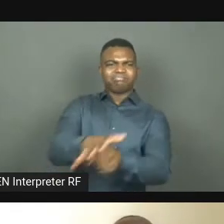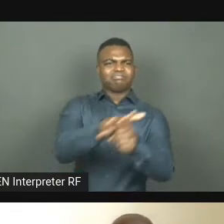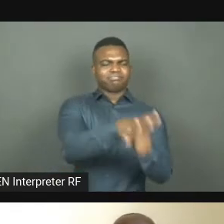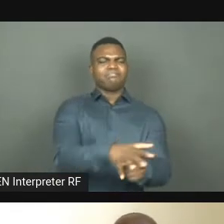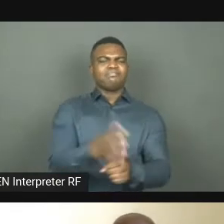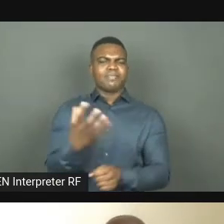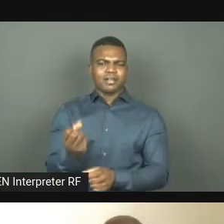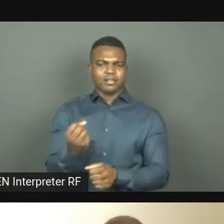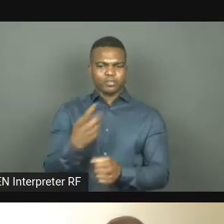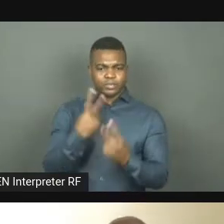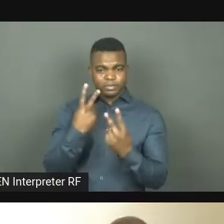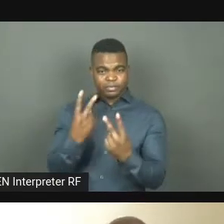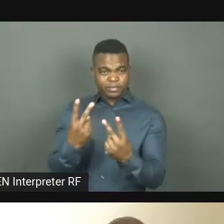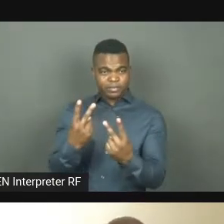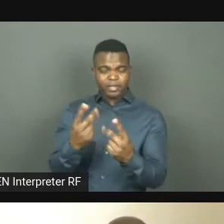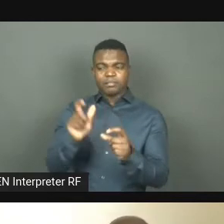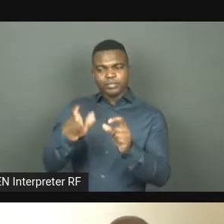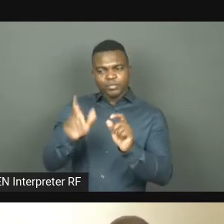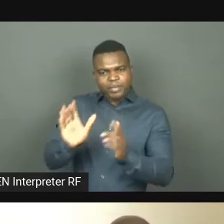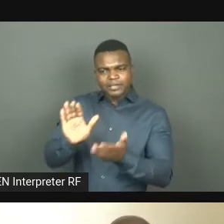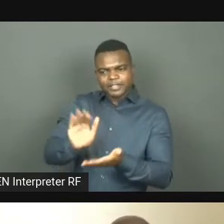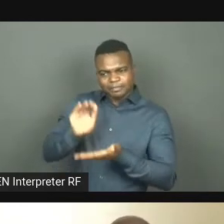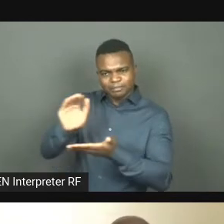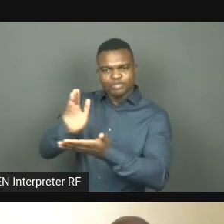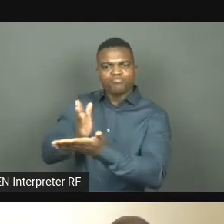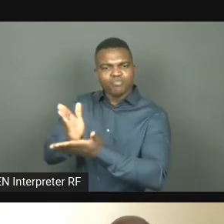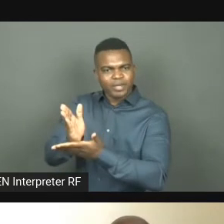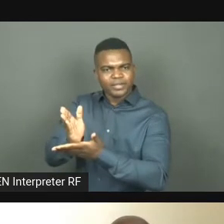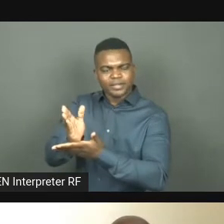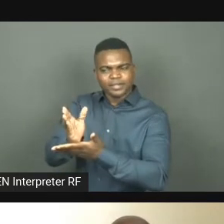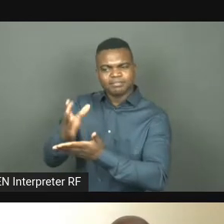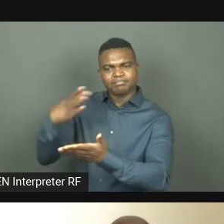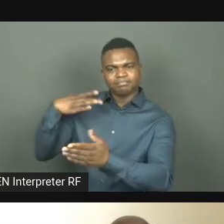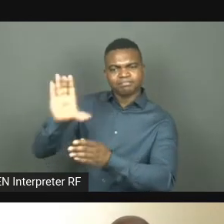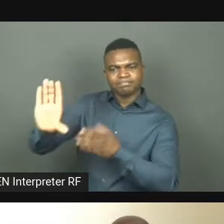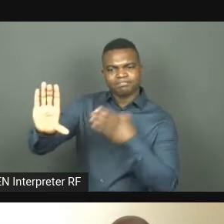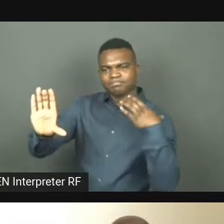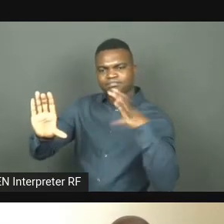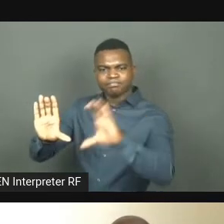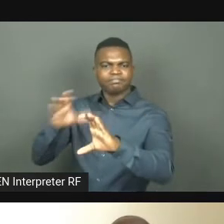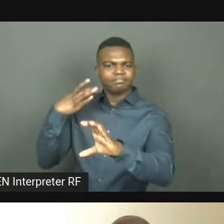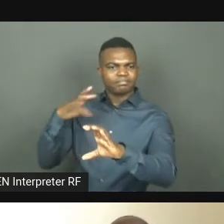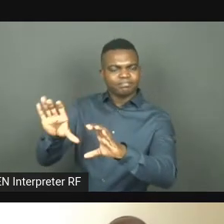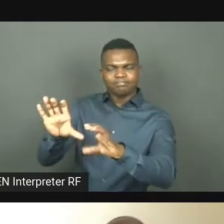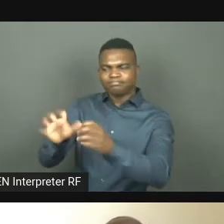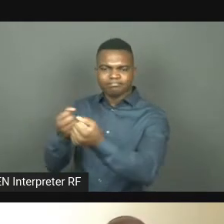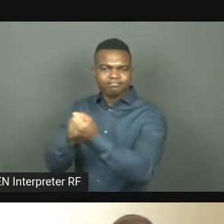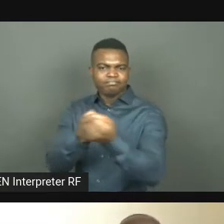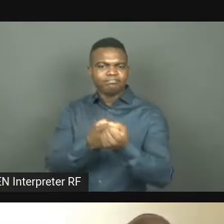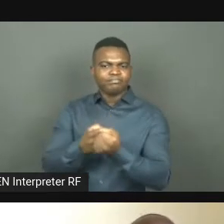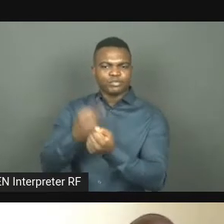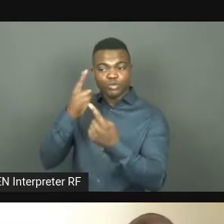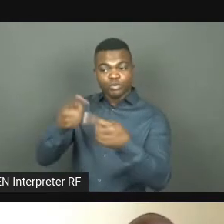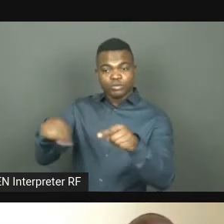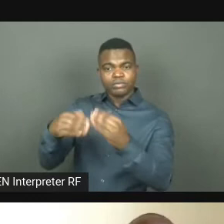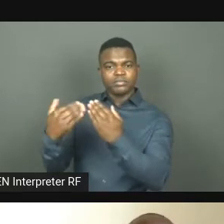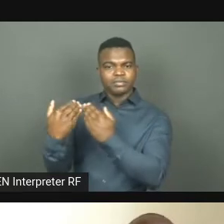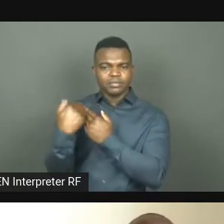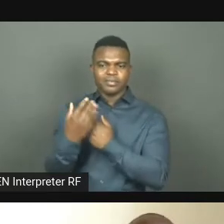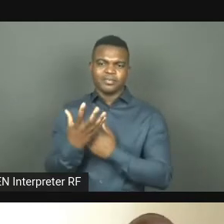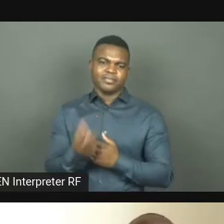So the way I do respond to this question in terms of if I'm working with peers